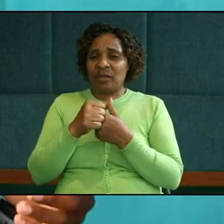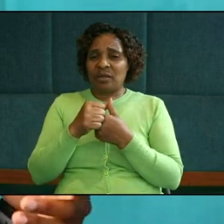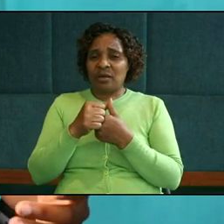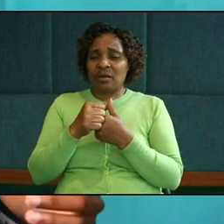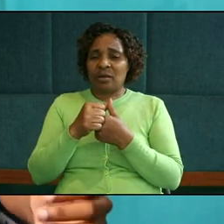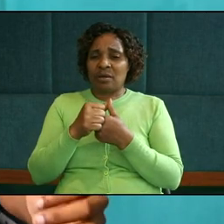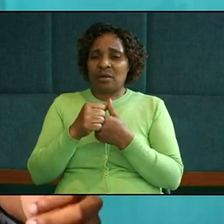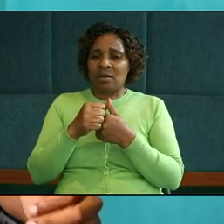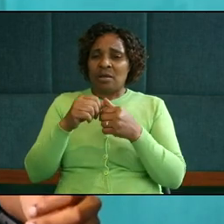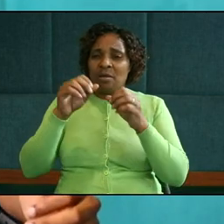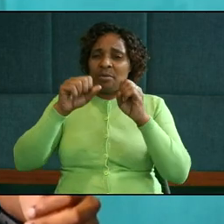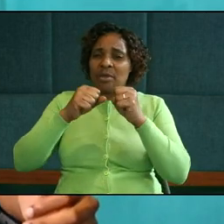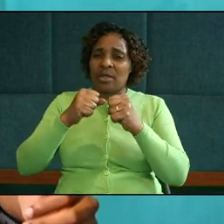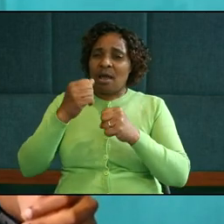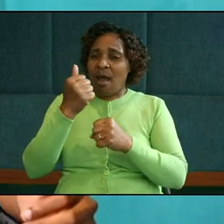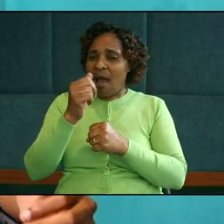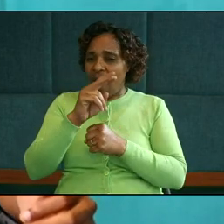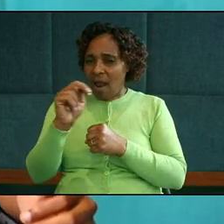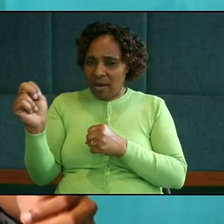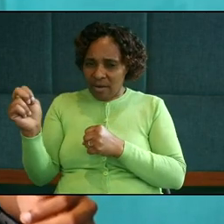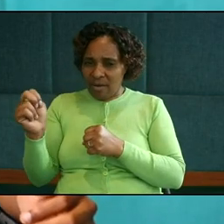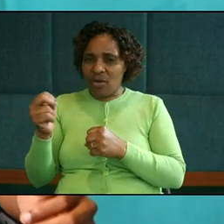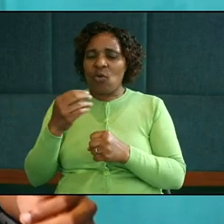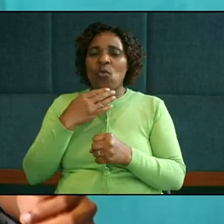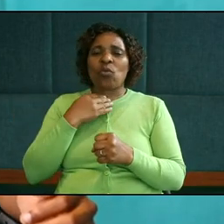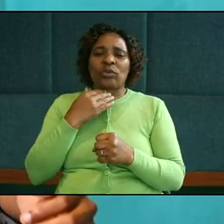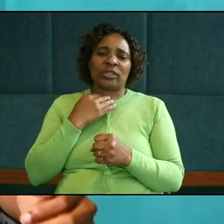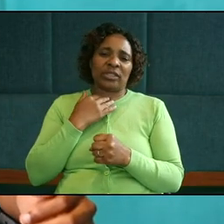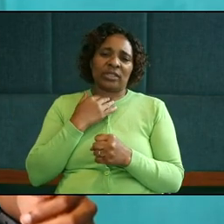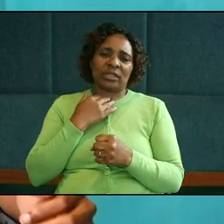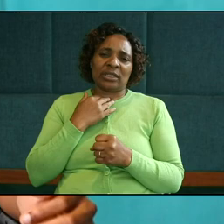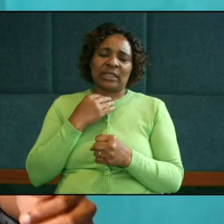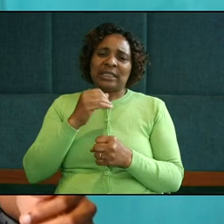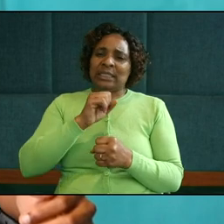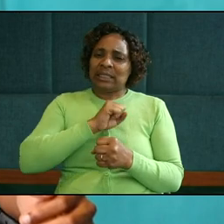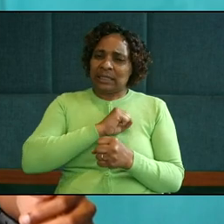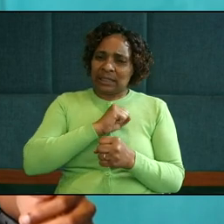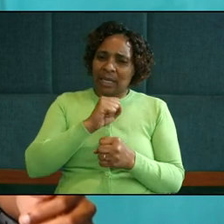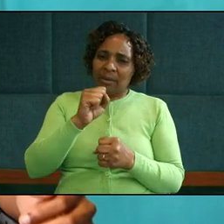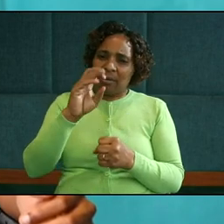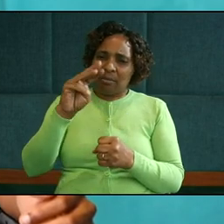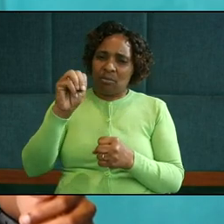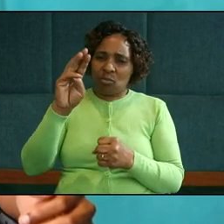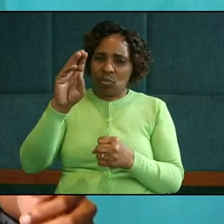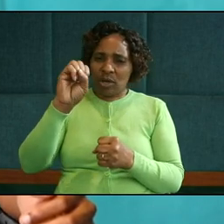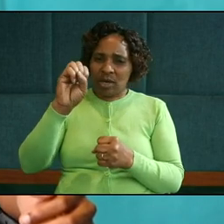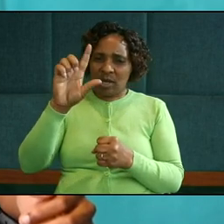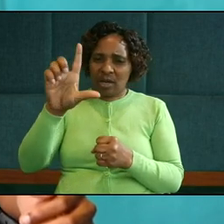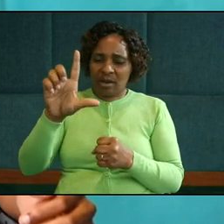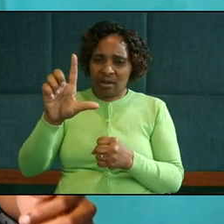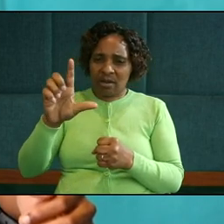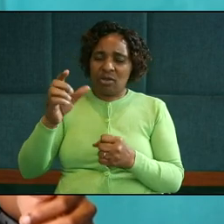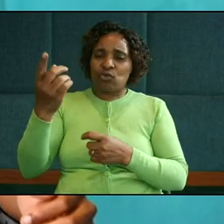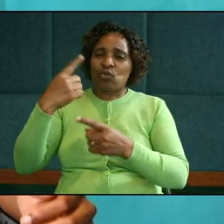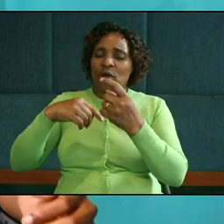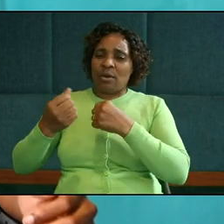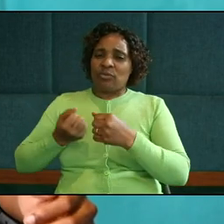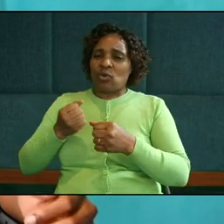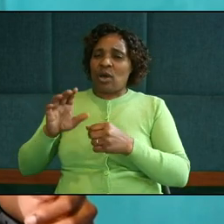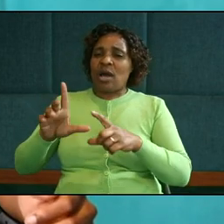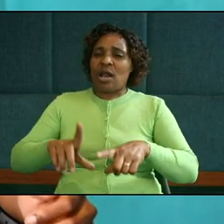back in those days, Hannah really wanted Samuel to come to her life,